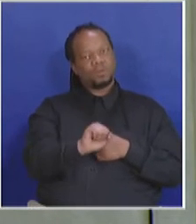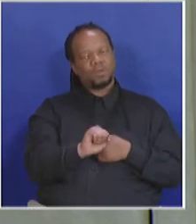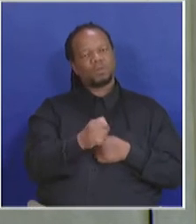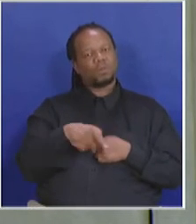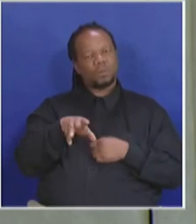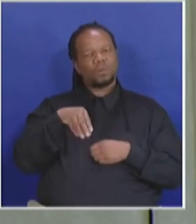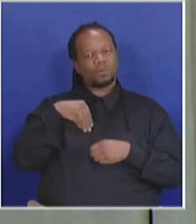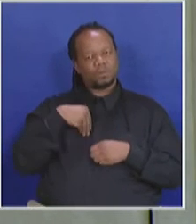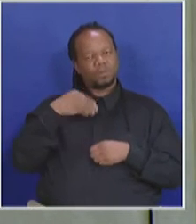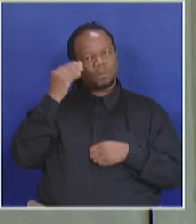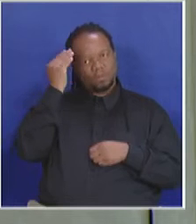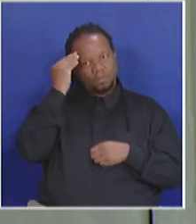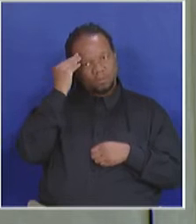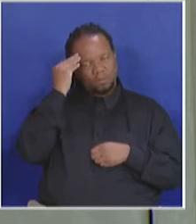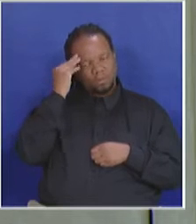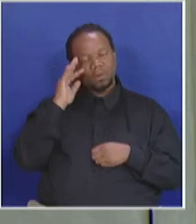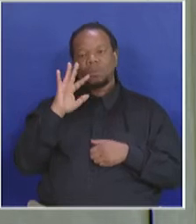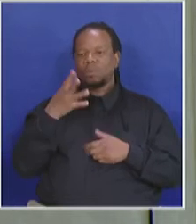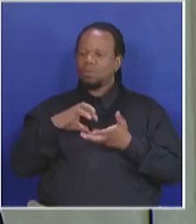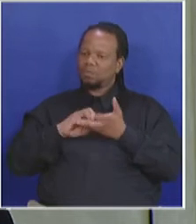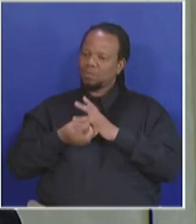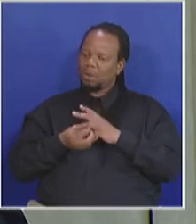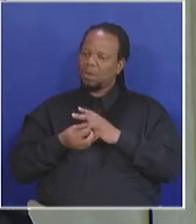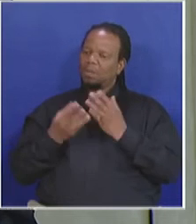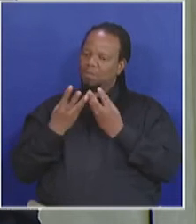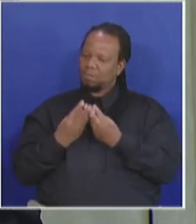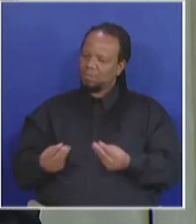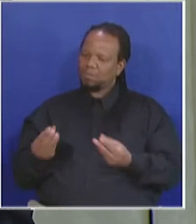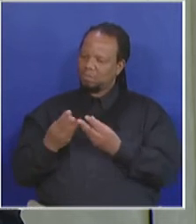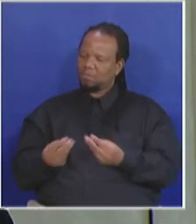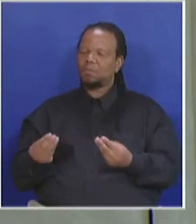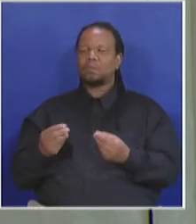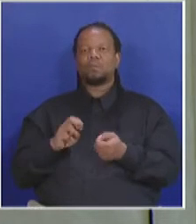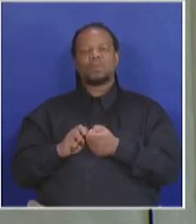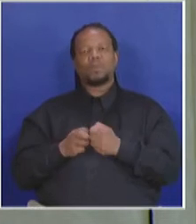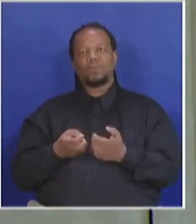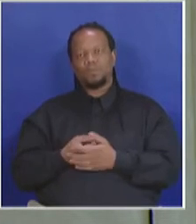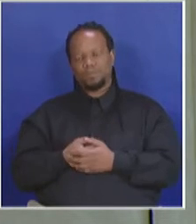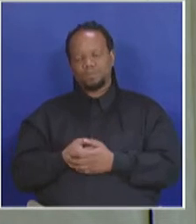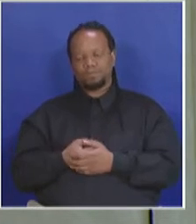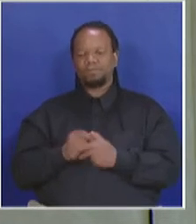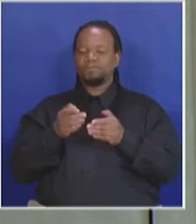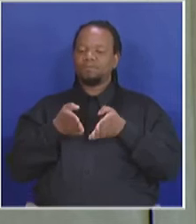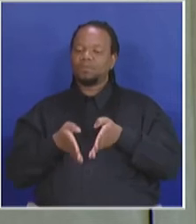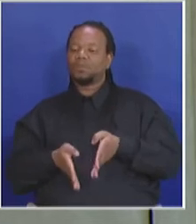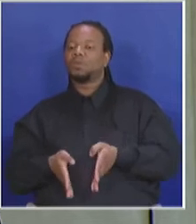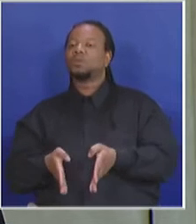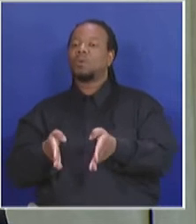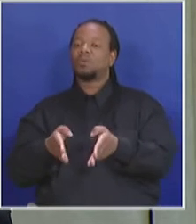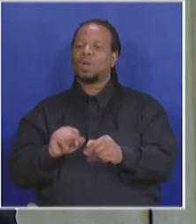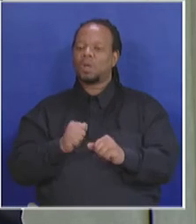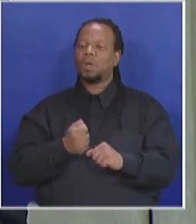at all costs, we are doing our best to address this backlog. In terms of the roads and stormwater,